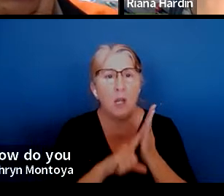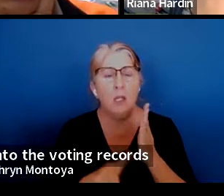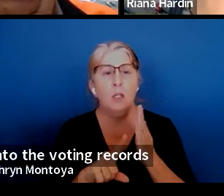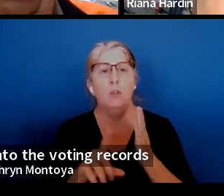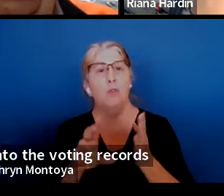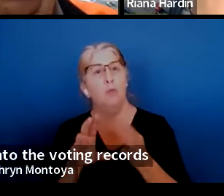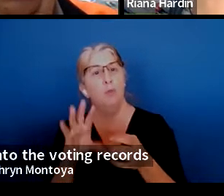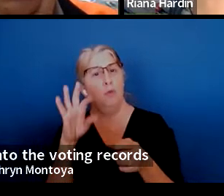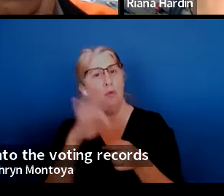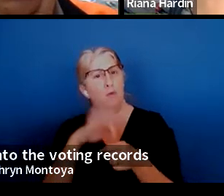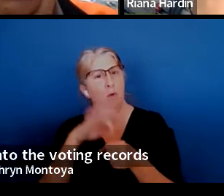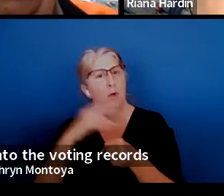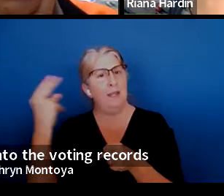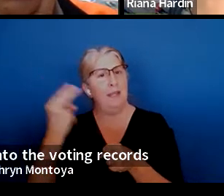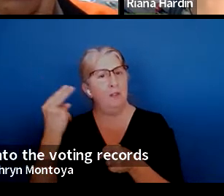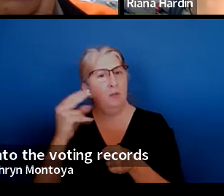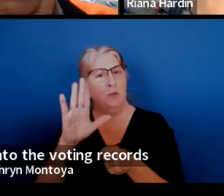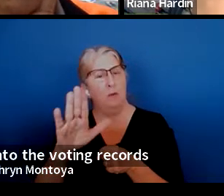elected officials?